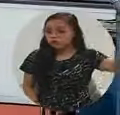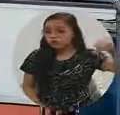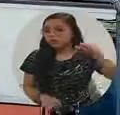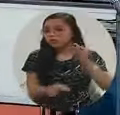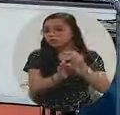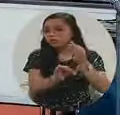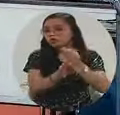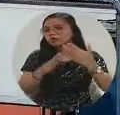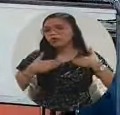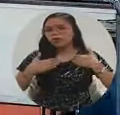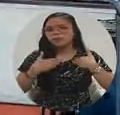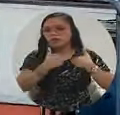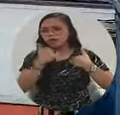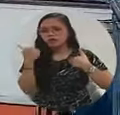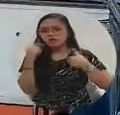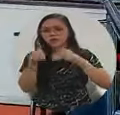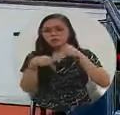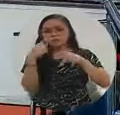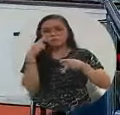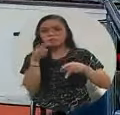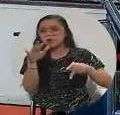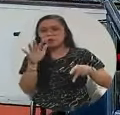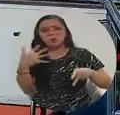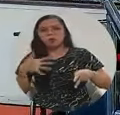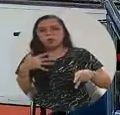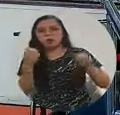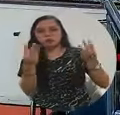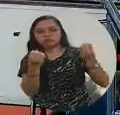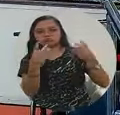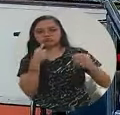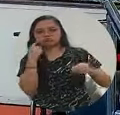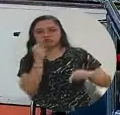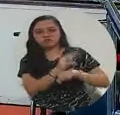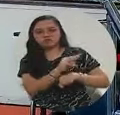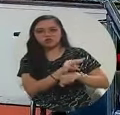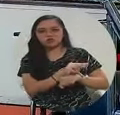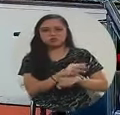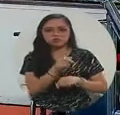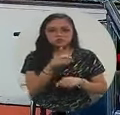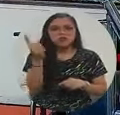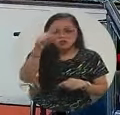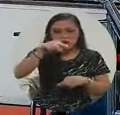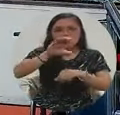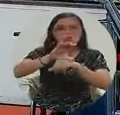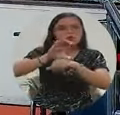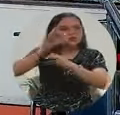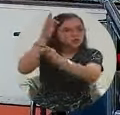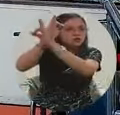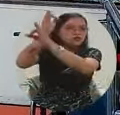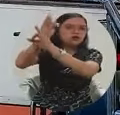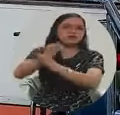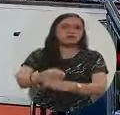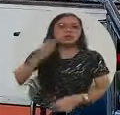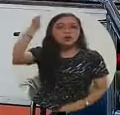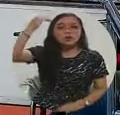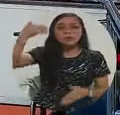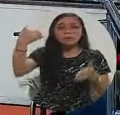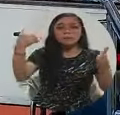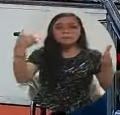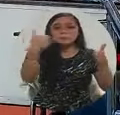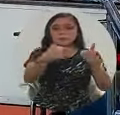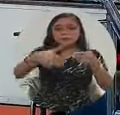Never mind those mga things like that. Hey, nindot kayo mayo. Guy, pildi di